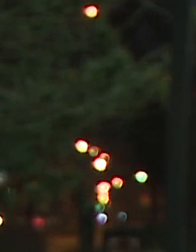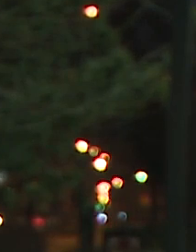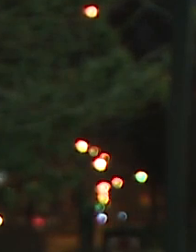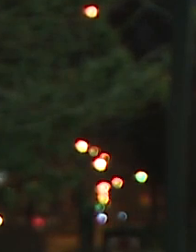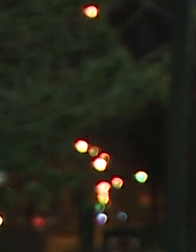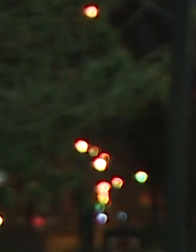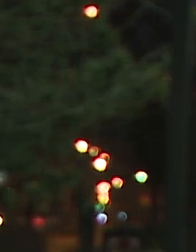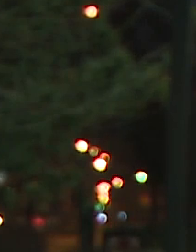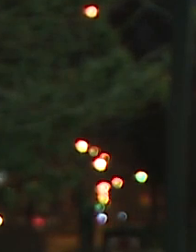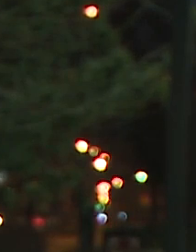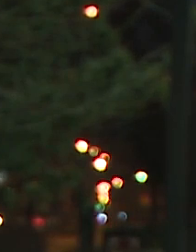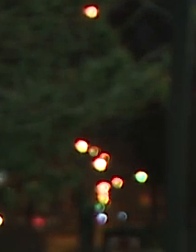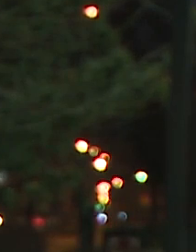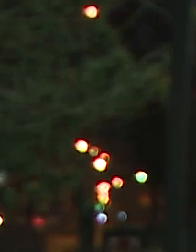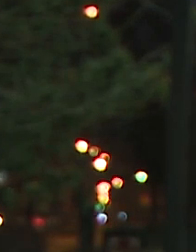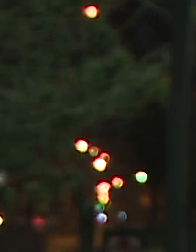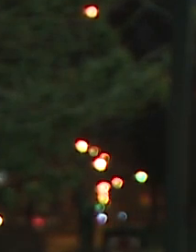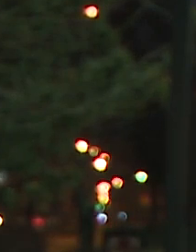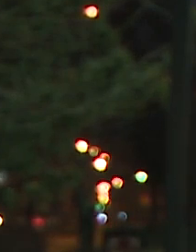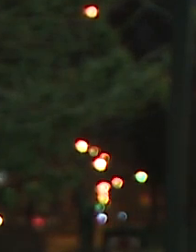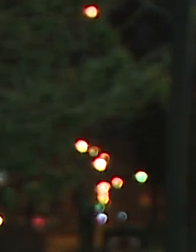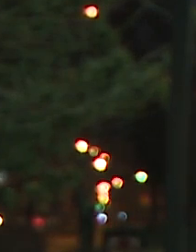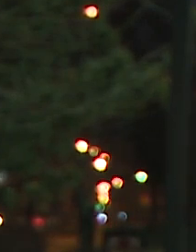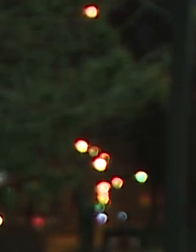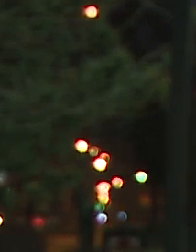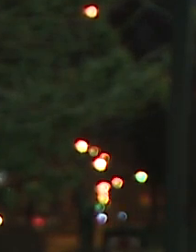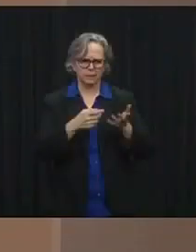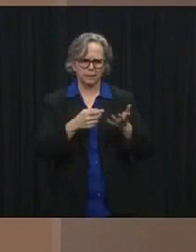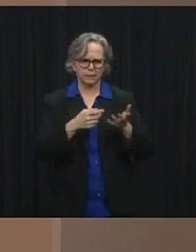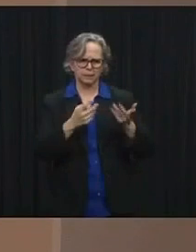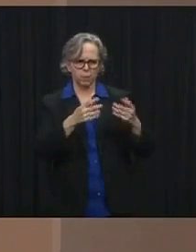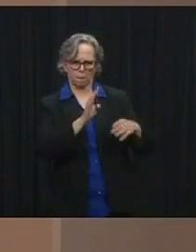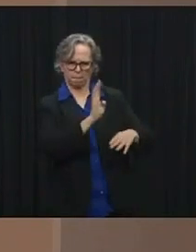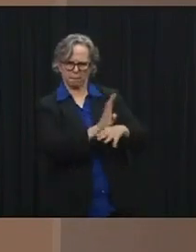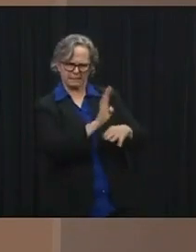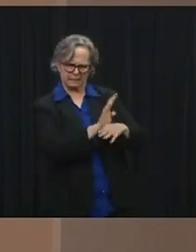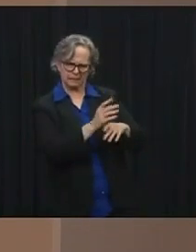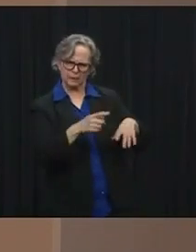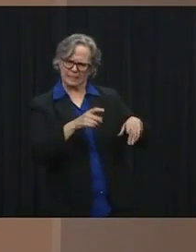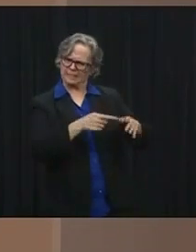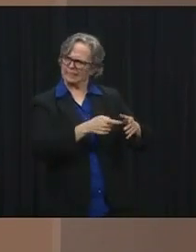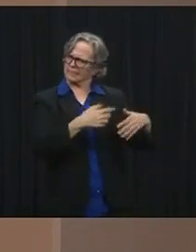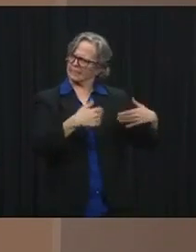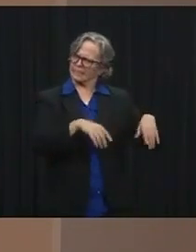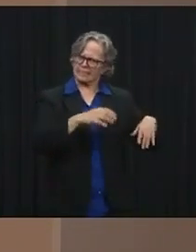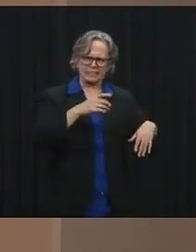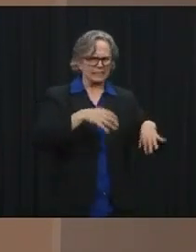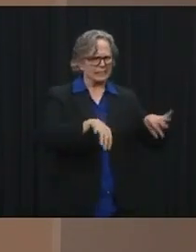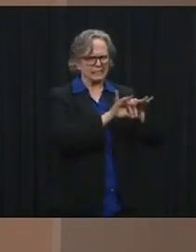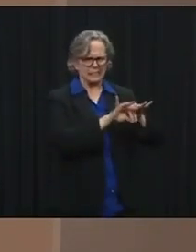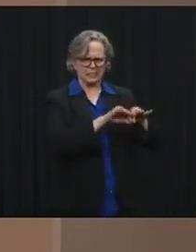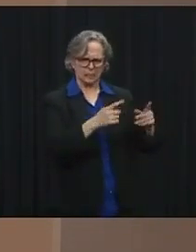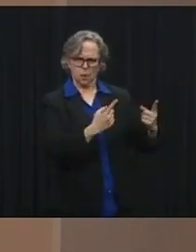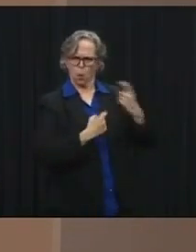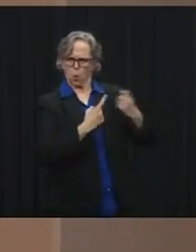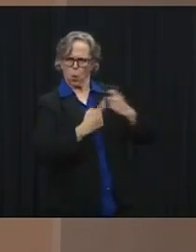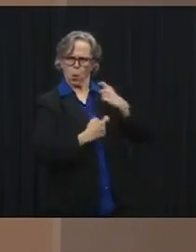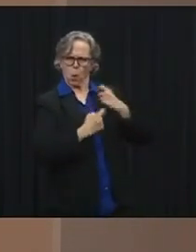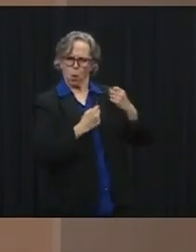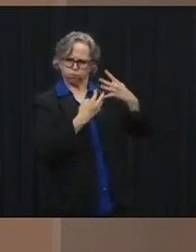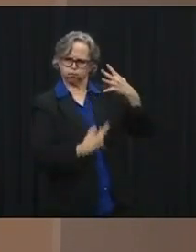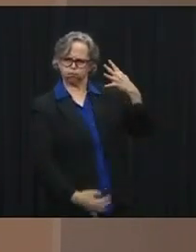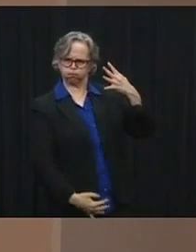essential business is, staying open and creating a potential health risk. We get a lot of questions, and we ask you to